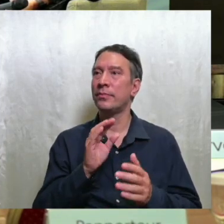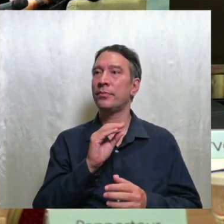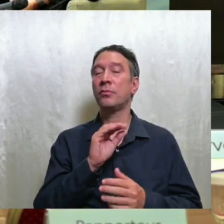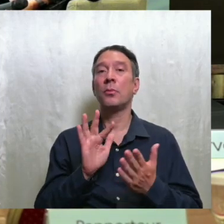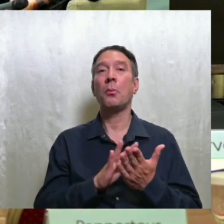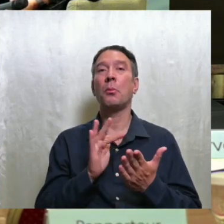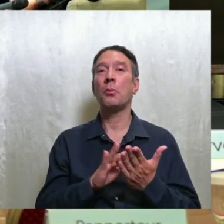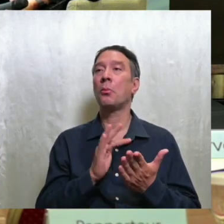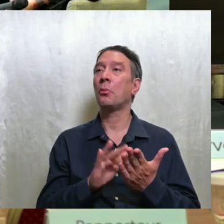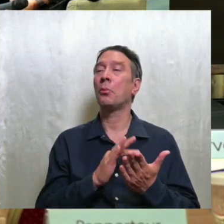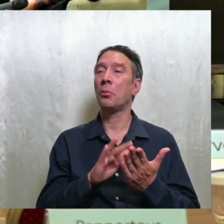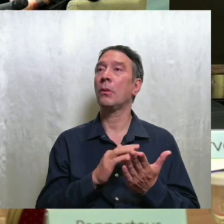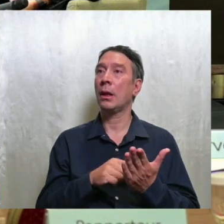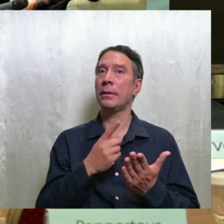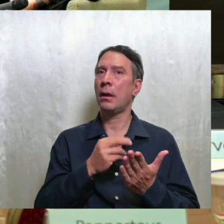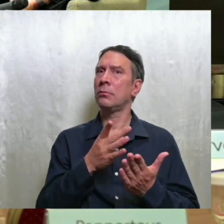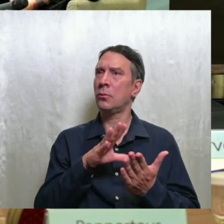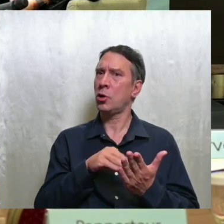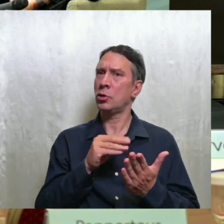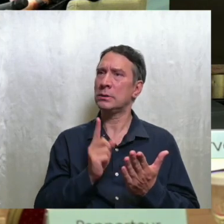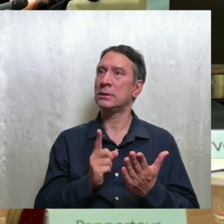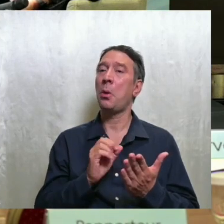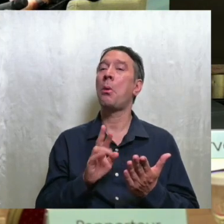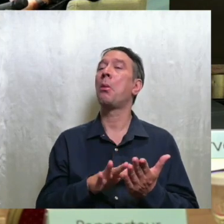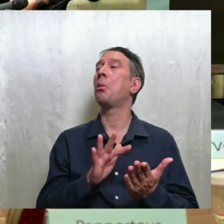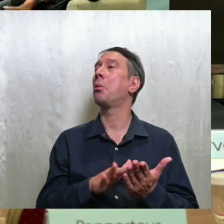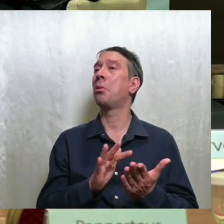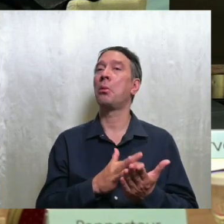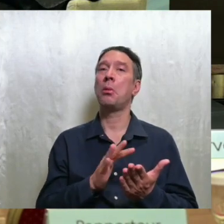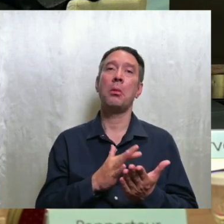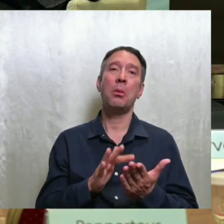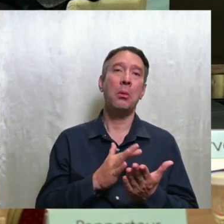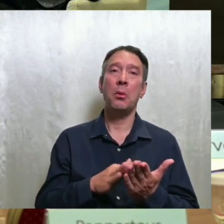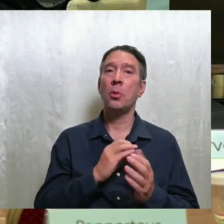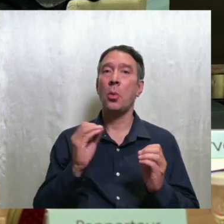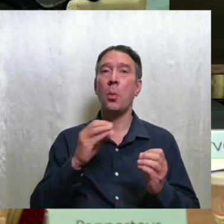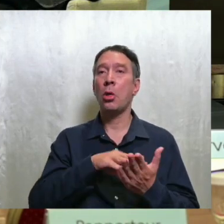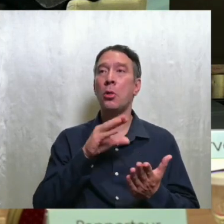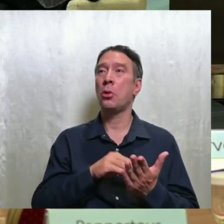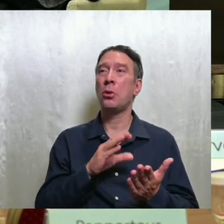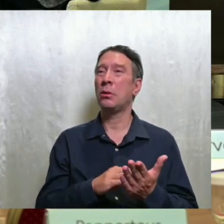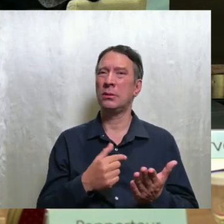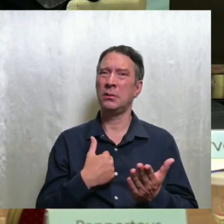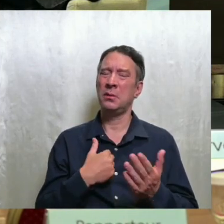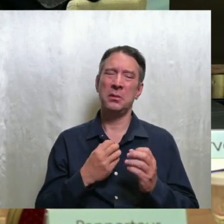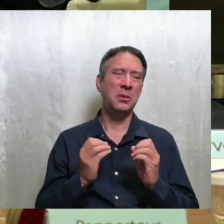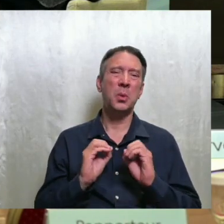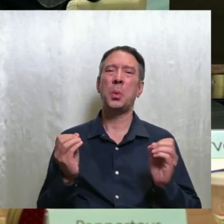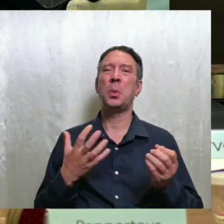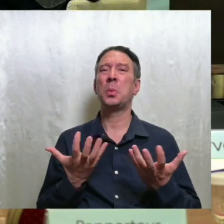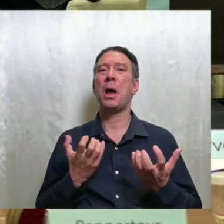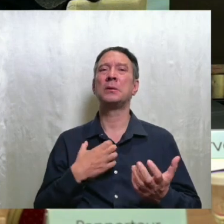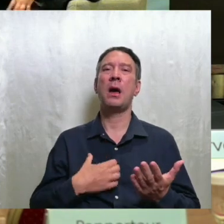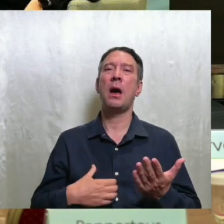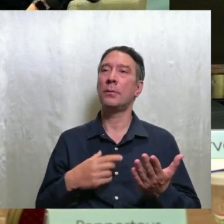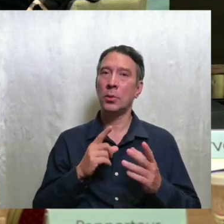partnerships to actualize this vision, let's say, on different levels? Yeah, thank you.